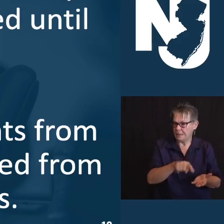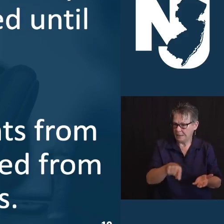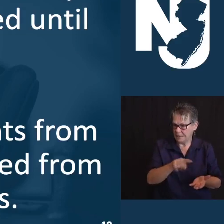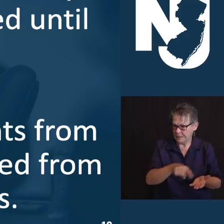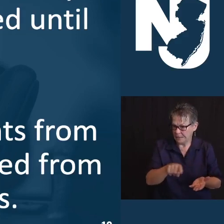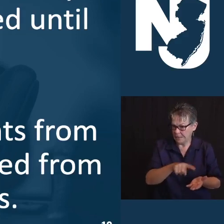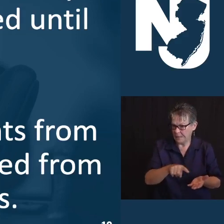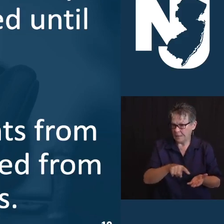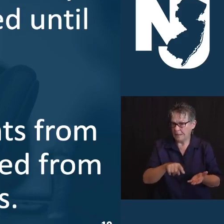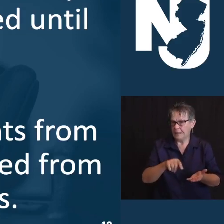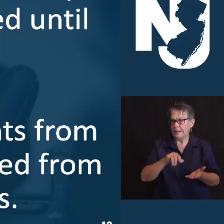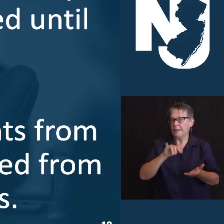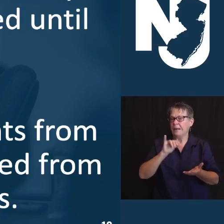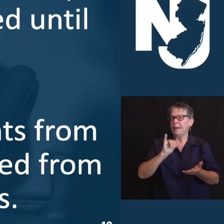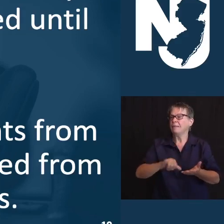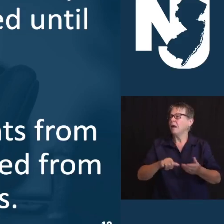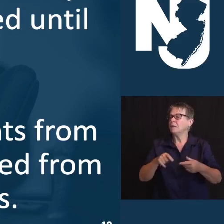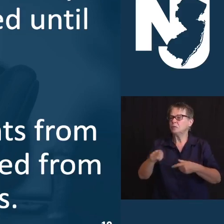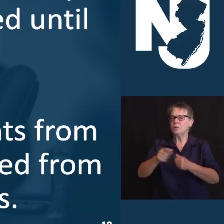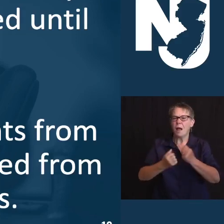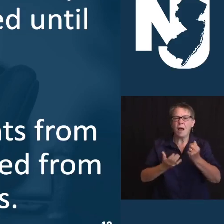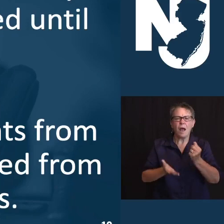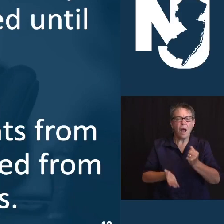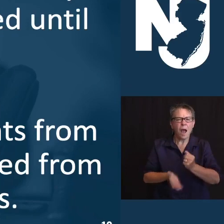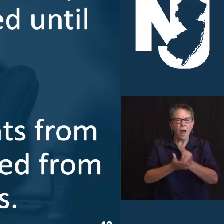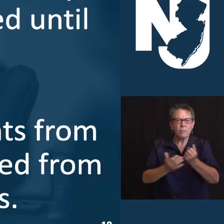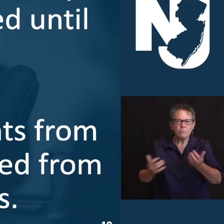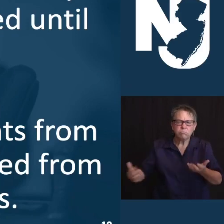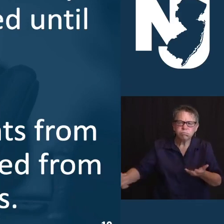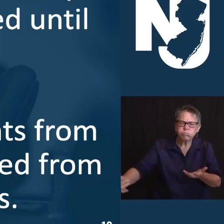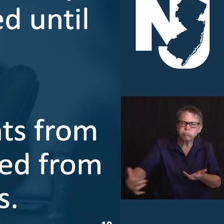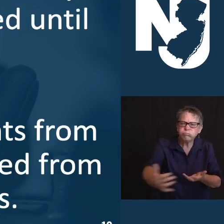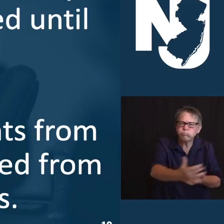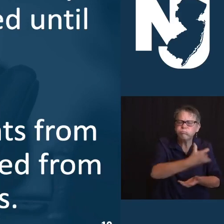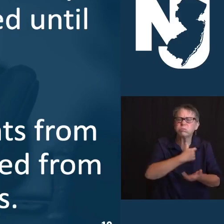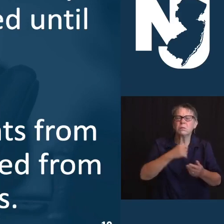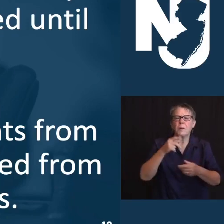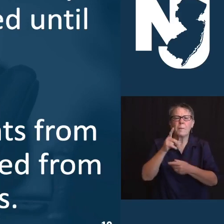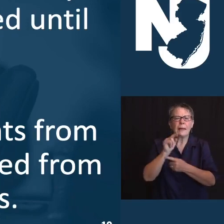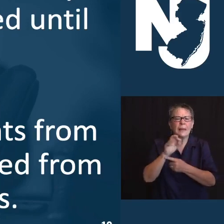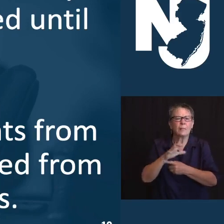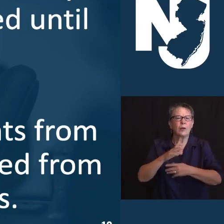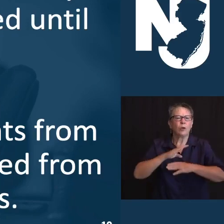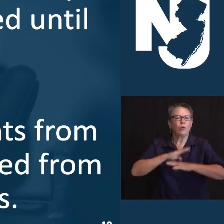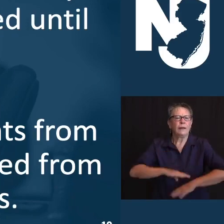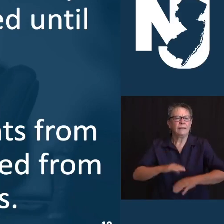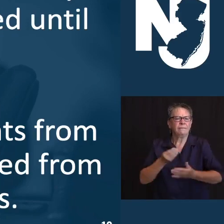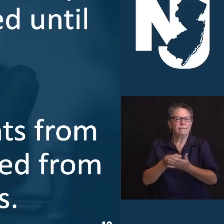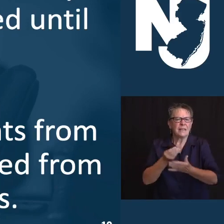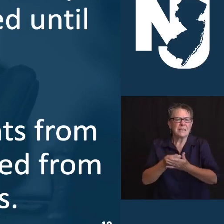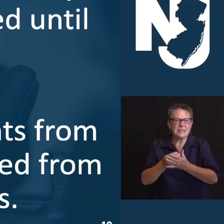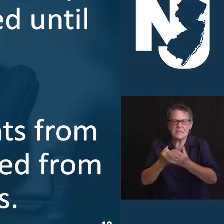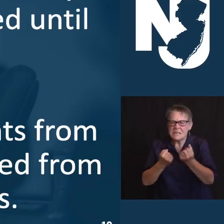tell you the range of goodness that they're doing. It's njprf.org. I get that right?